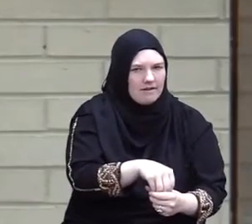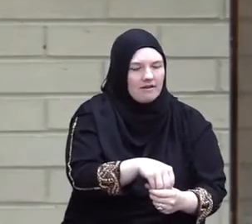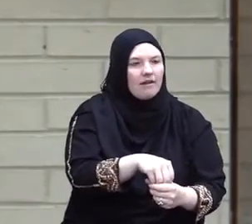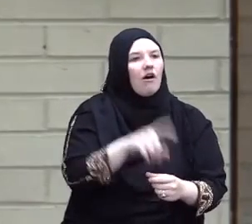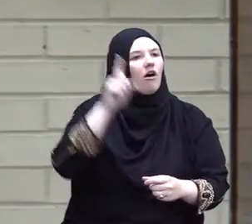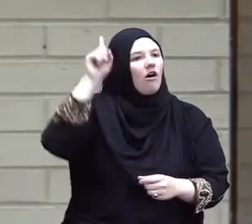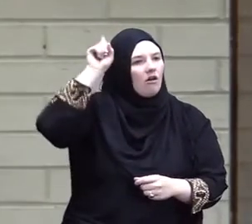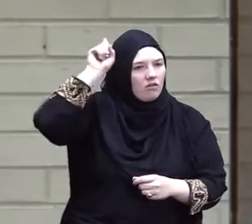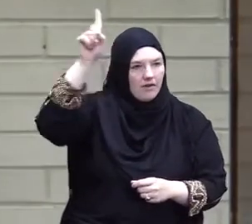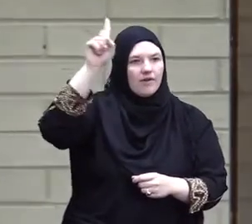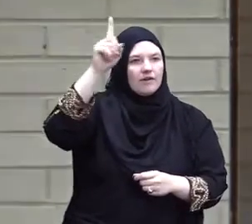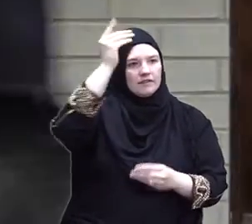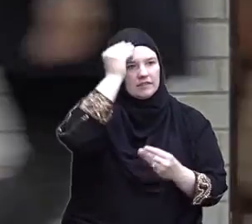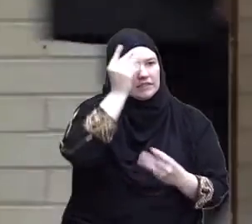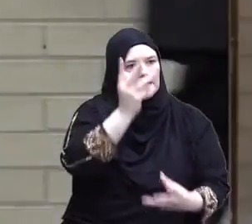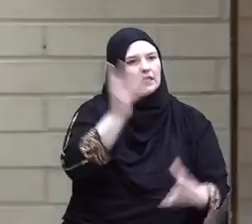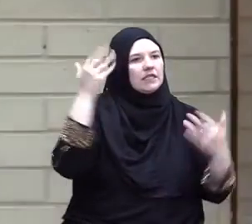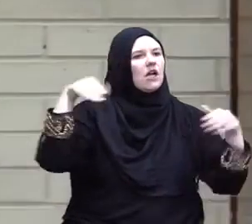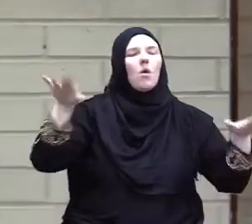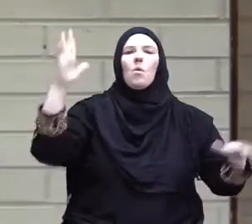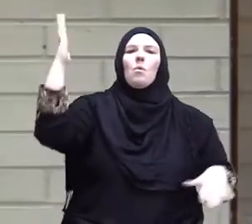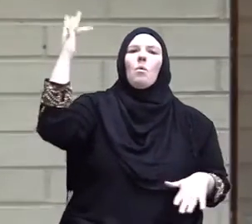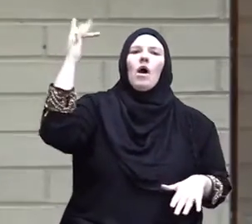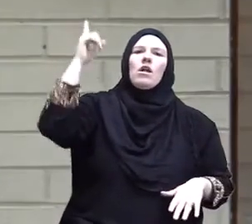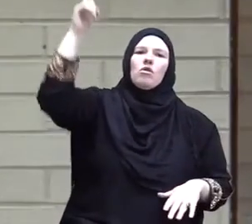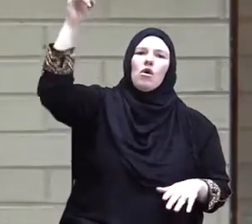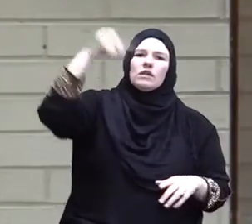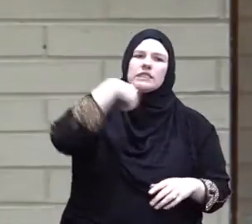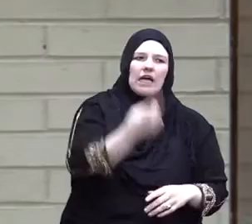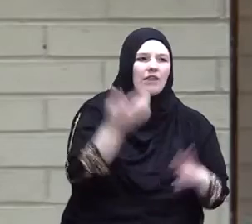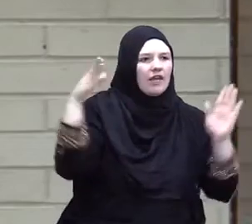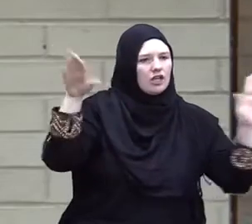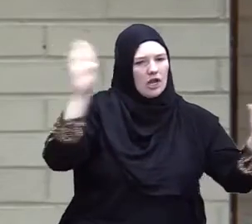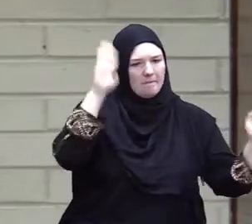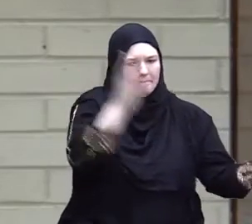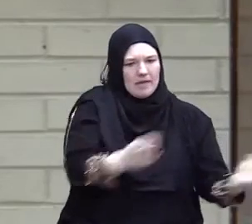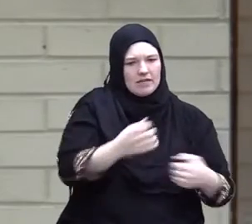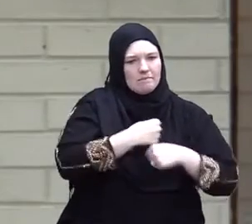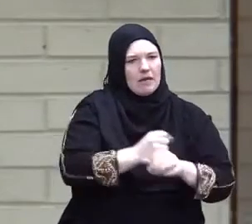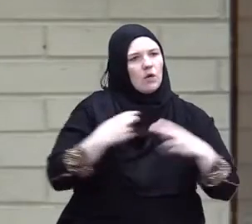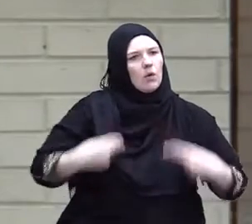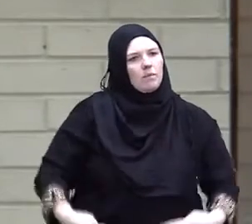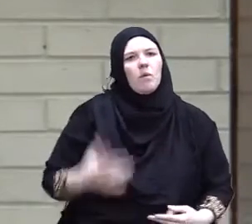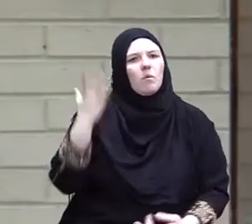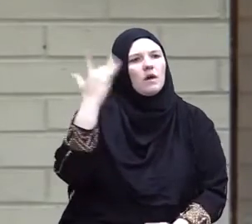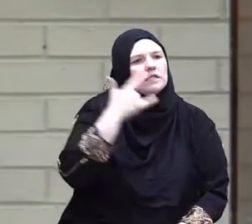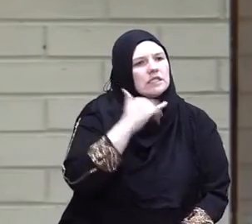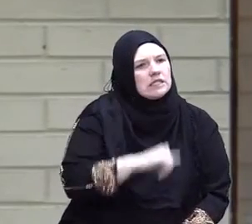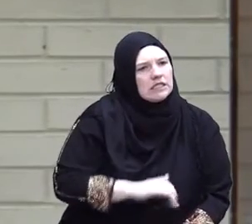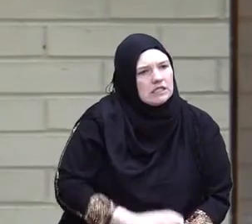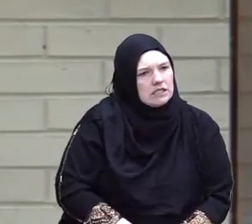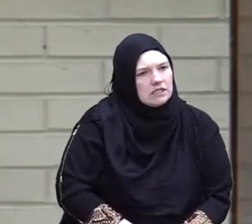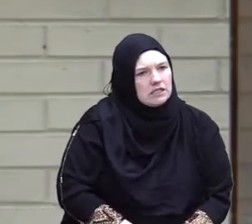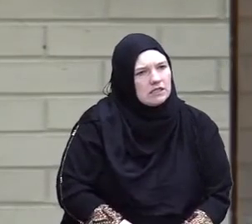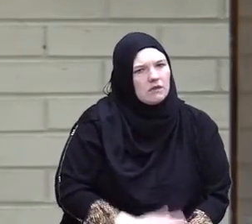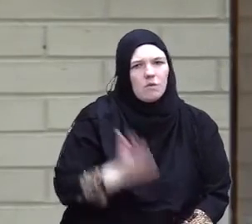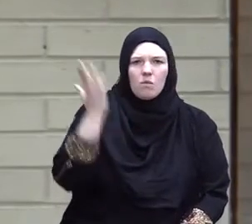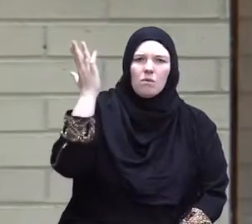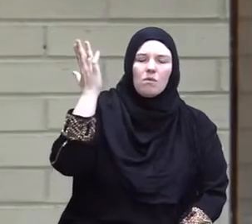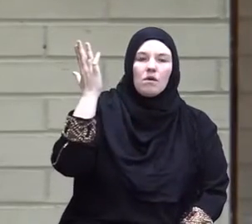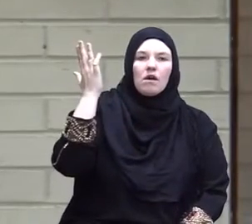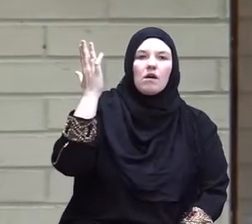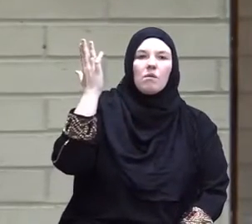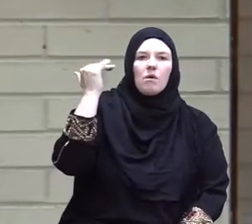So Allah is telling the angels. Why does Allah tell the angels? Because he is going to require them